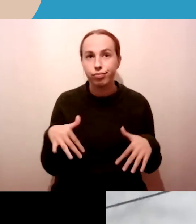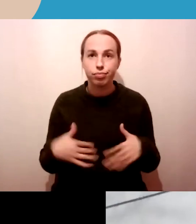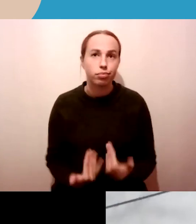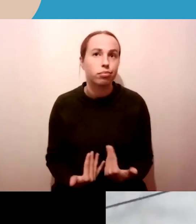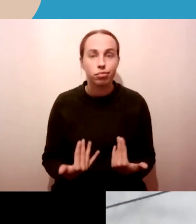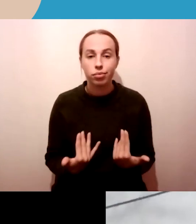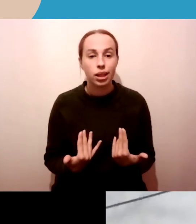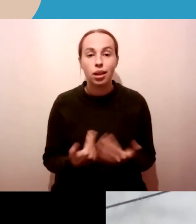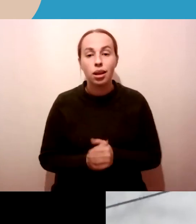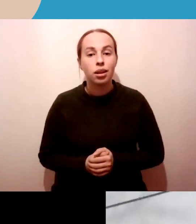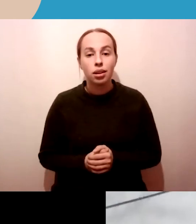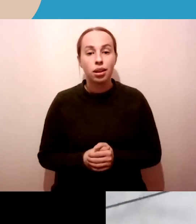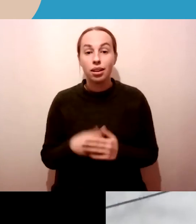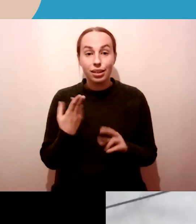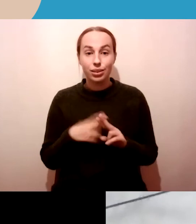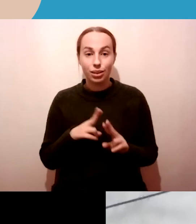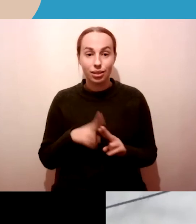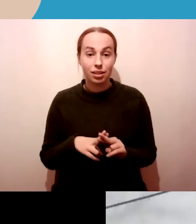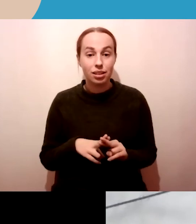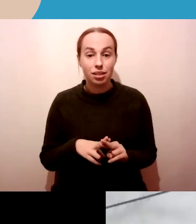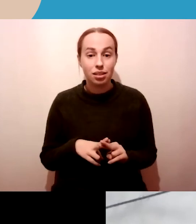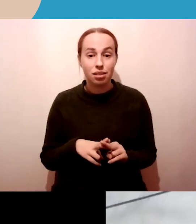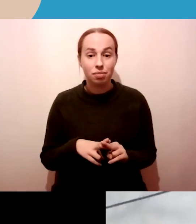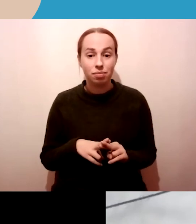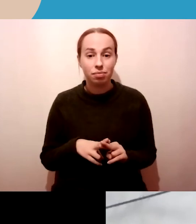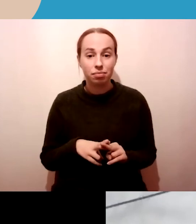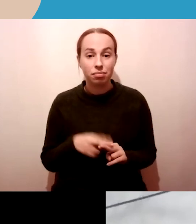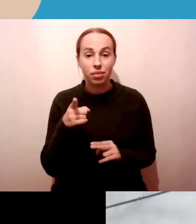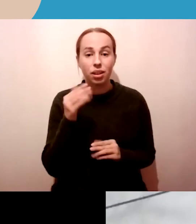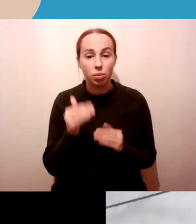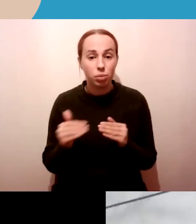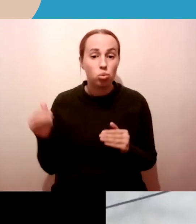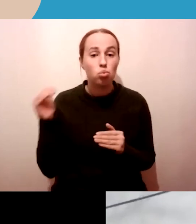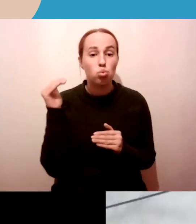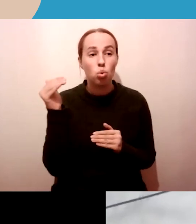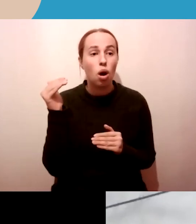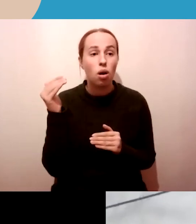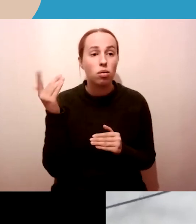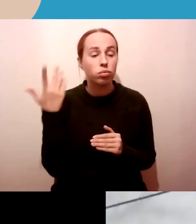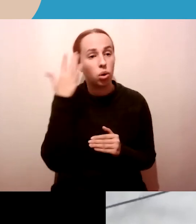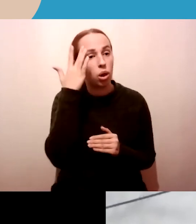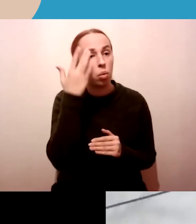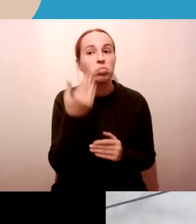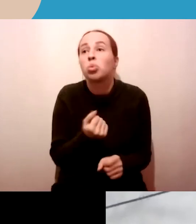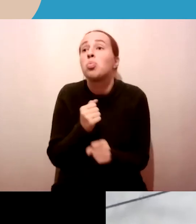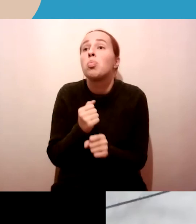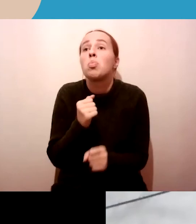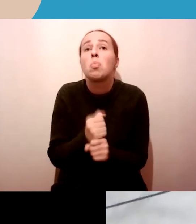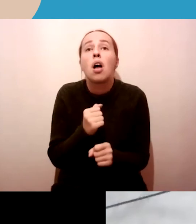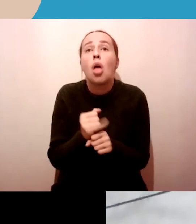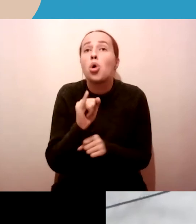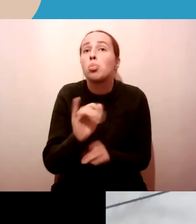Indeed, it is sad to hear about it, and sometimes I feel helpless.